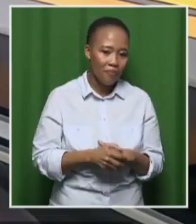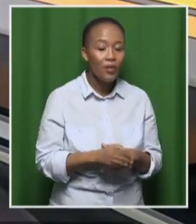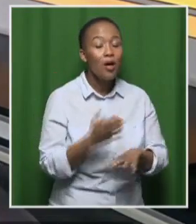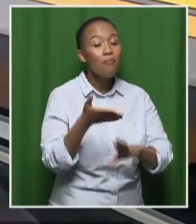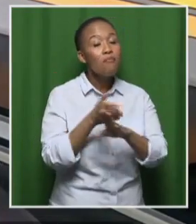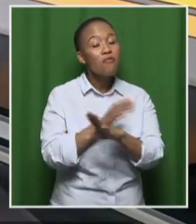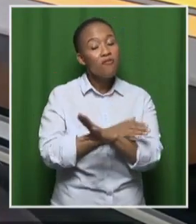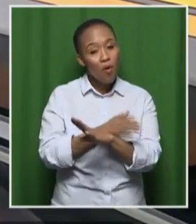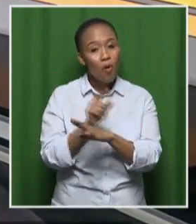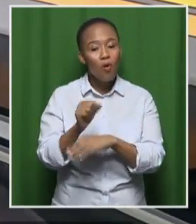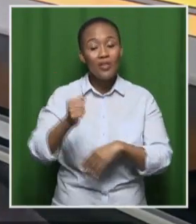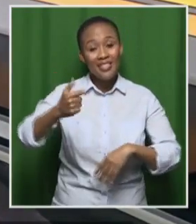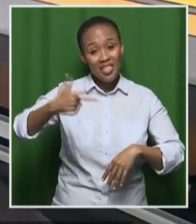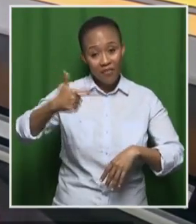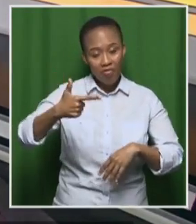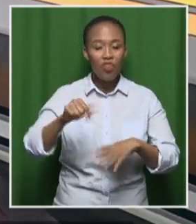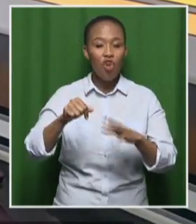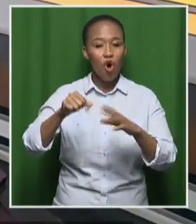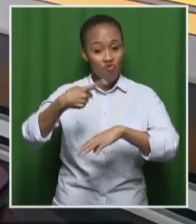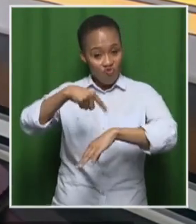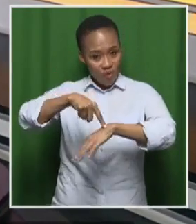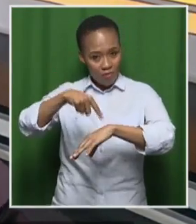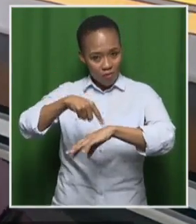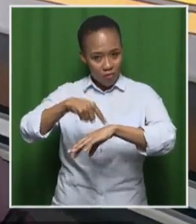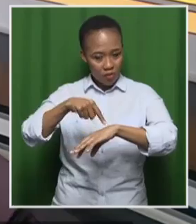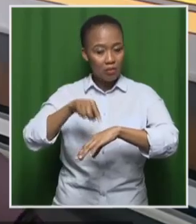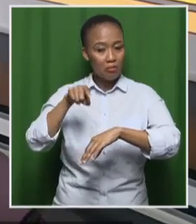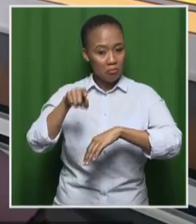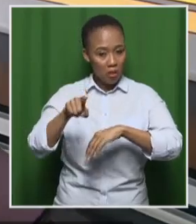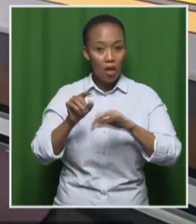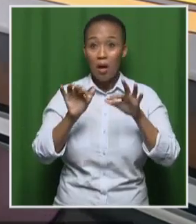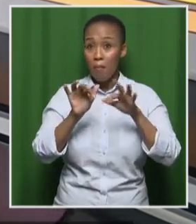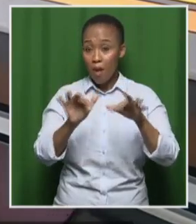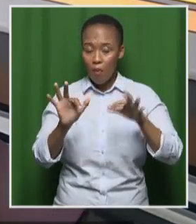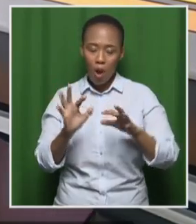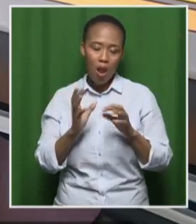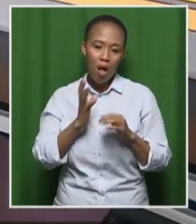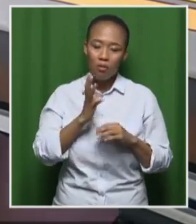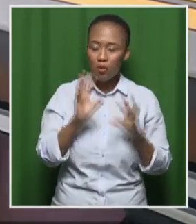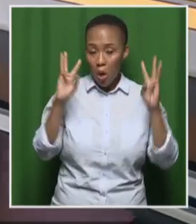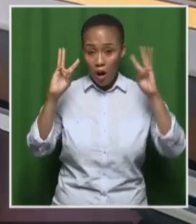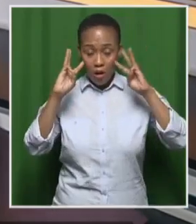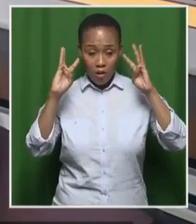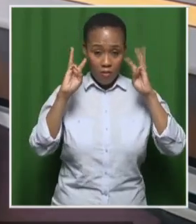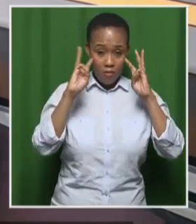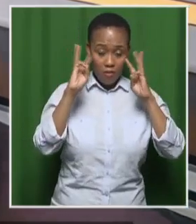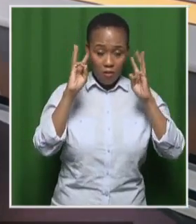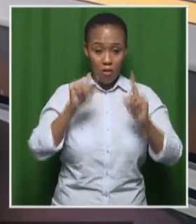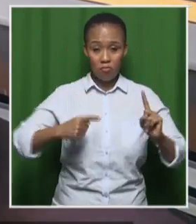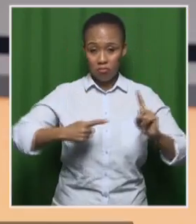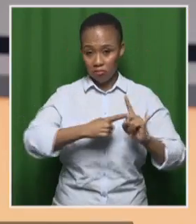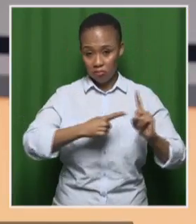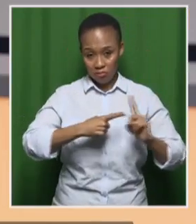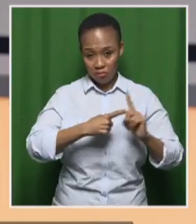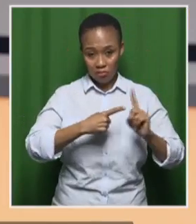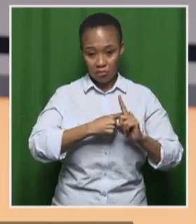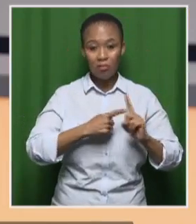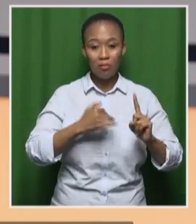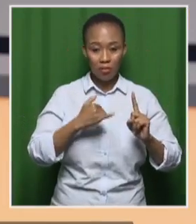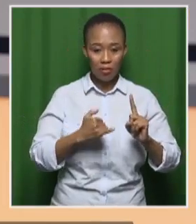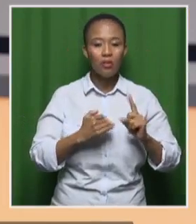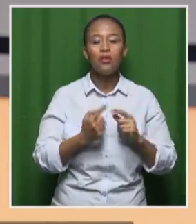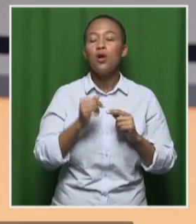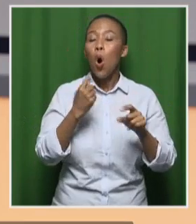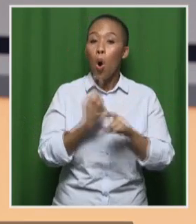before we got to the 7th round, there were moments where a lot of people watching felt like, Sivenathi's against the ropes here. And they always say